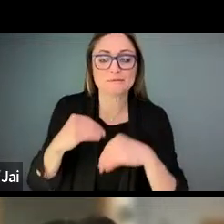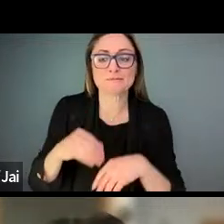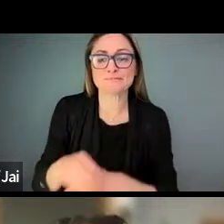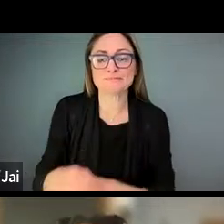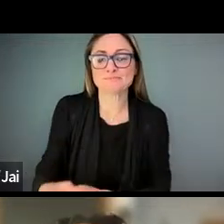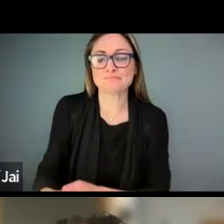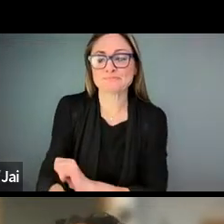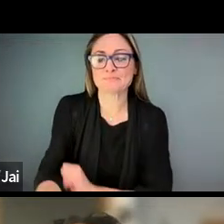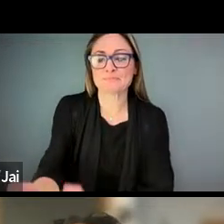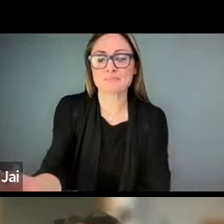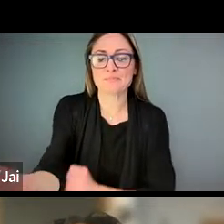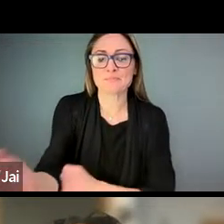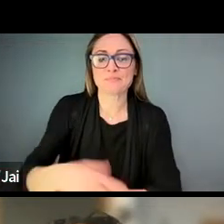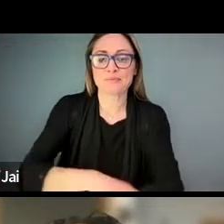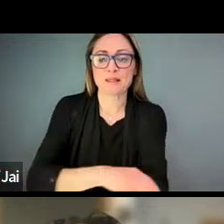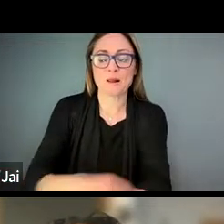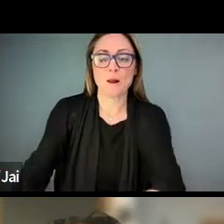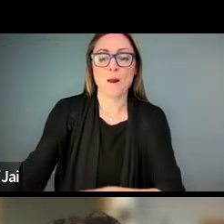Get you.